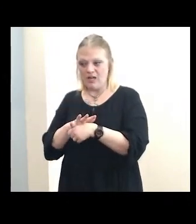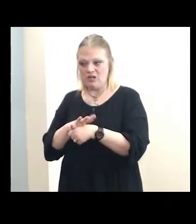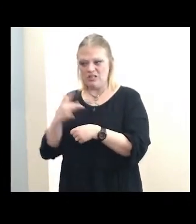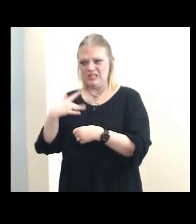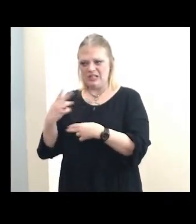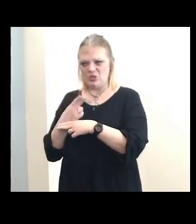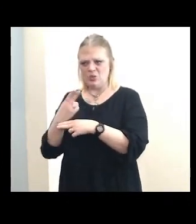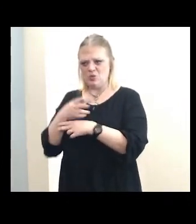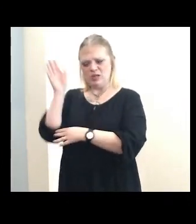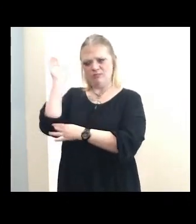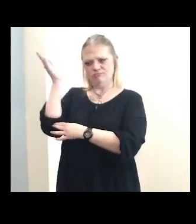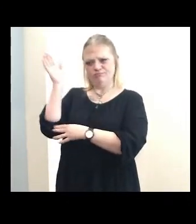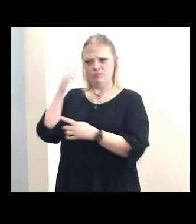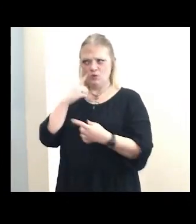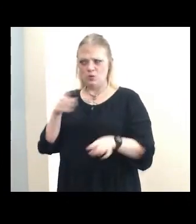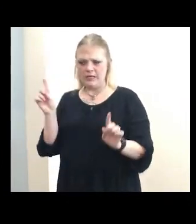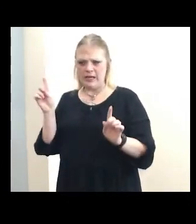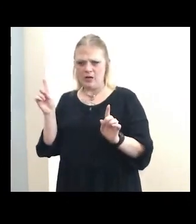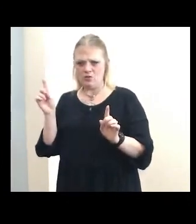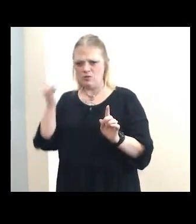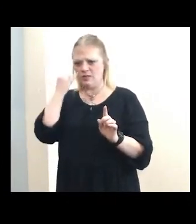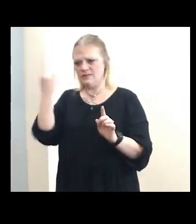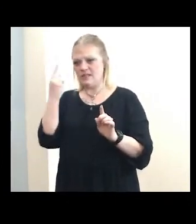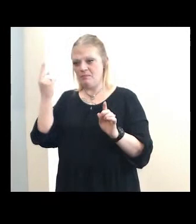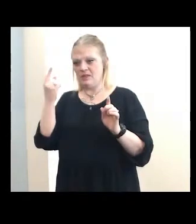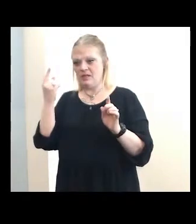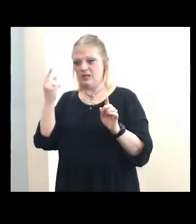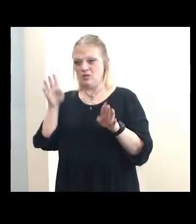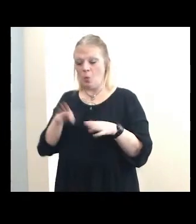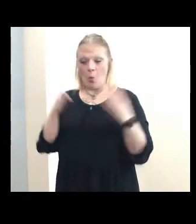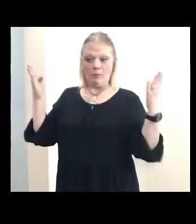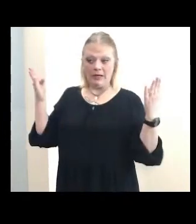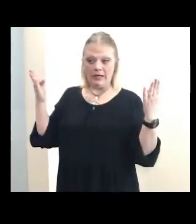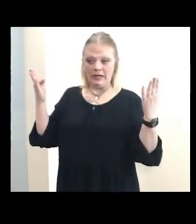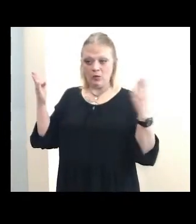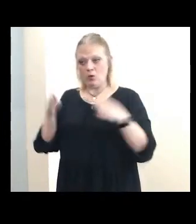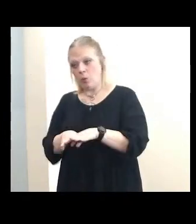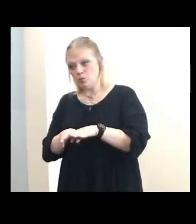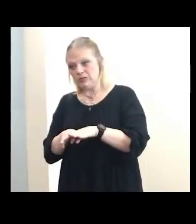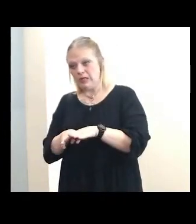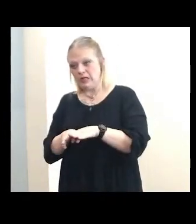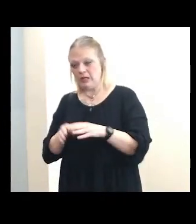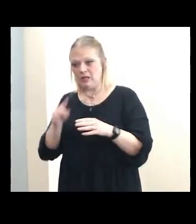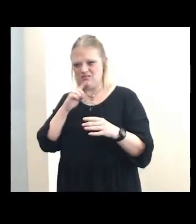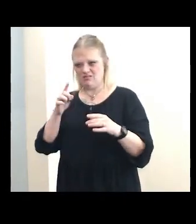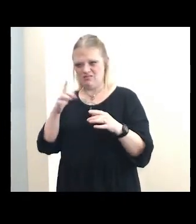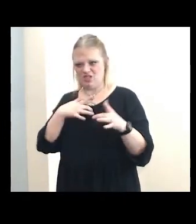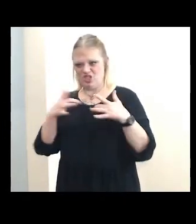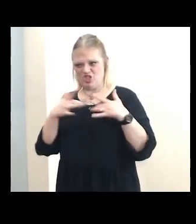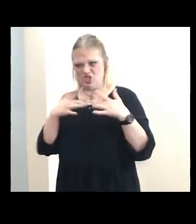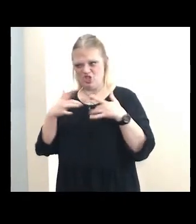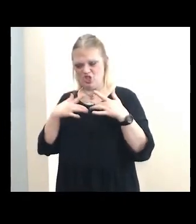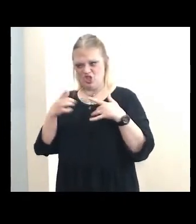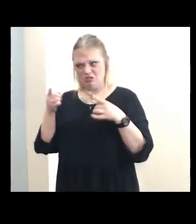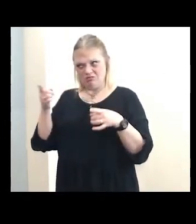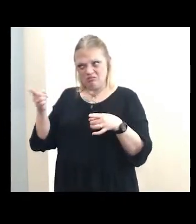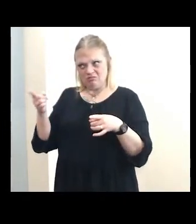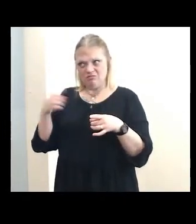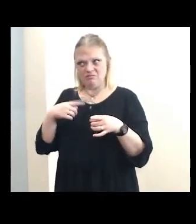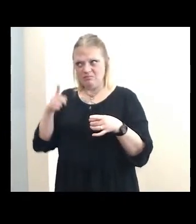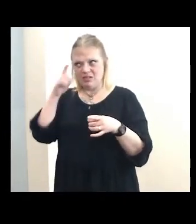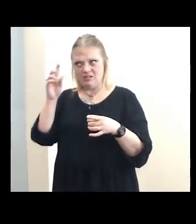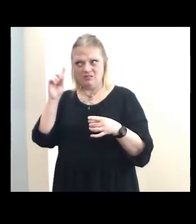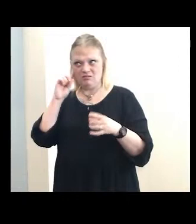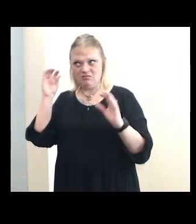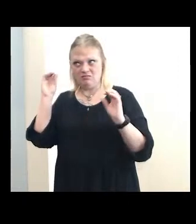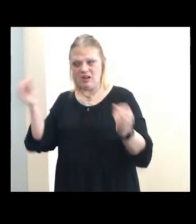those briefings to announce whether something's opening or whether something's closing. Is there a concern that you have that we haven't heard from